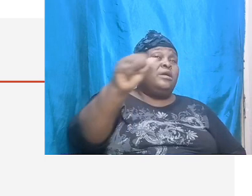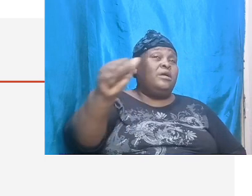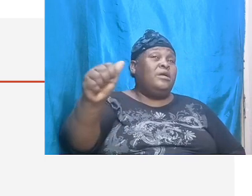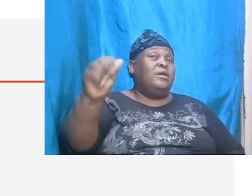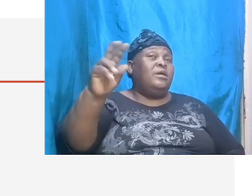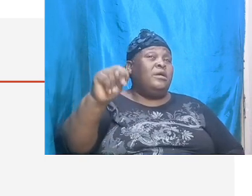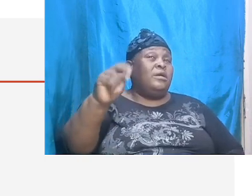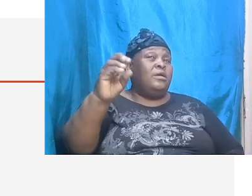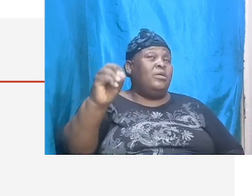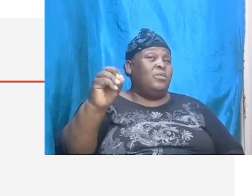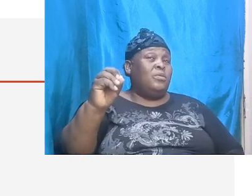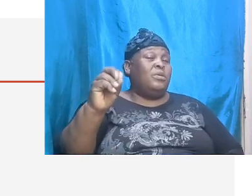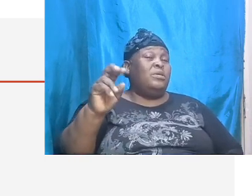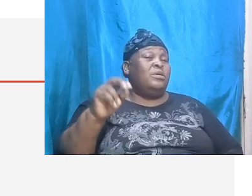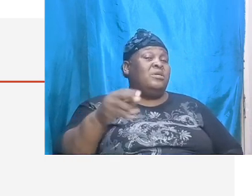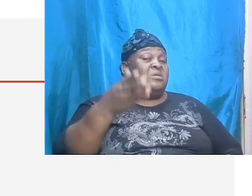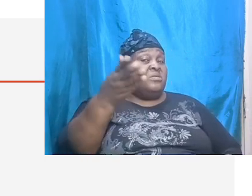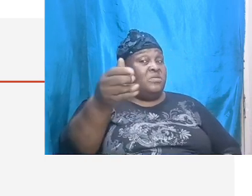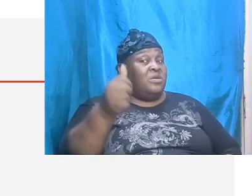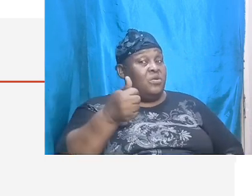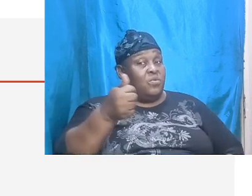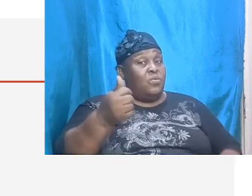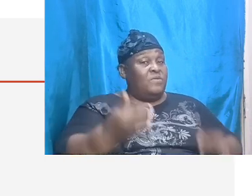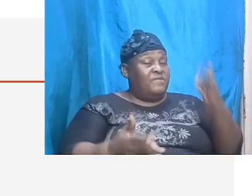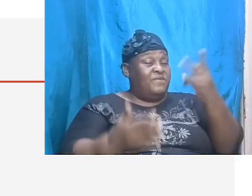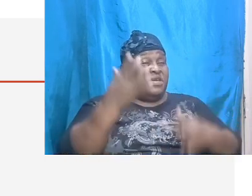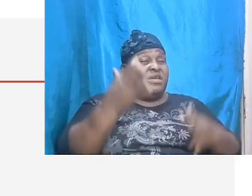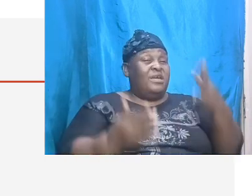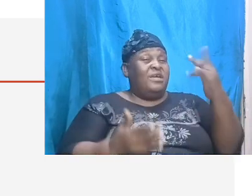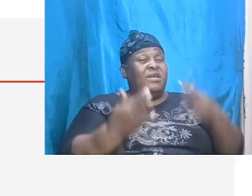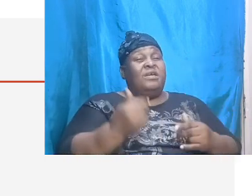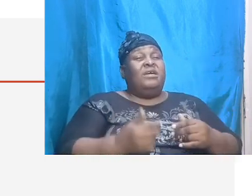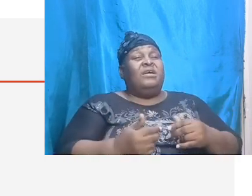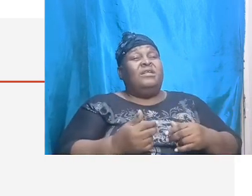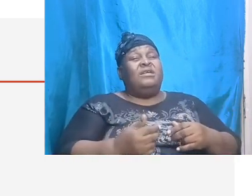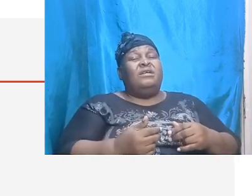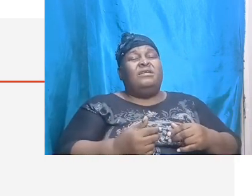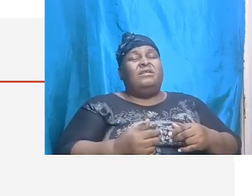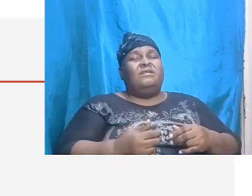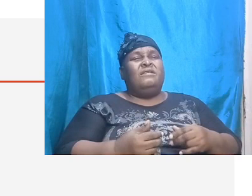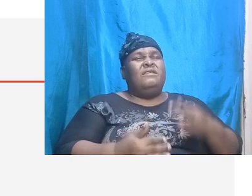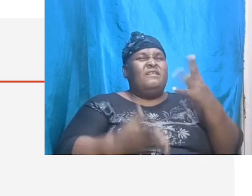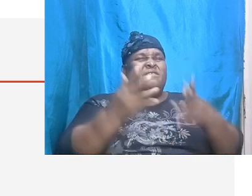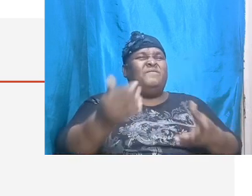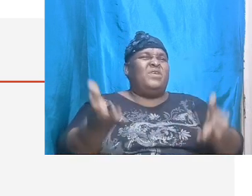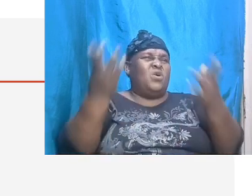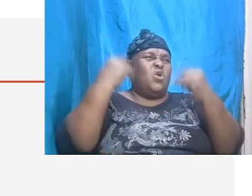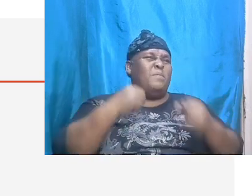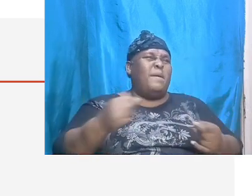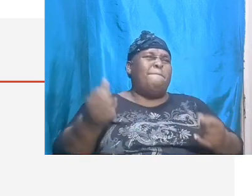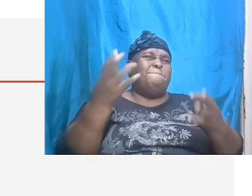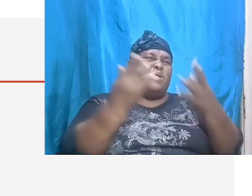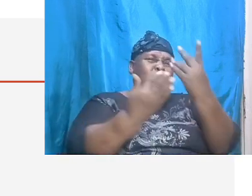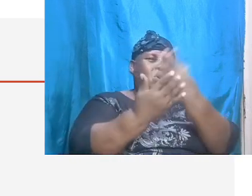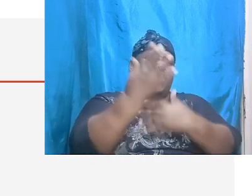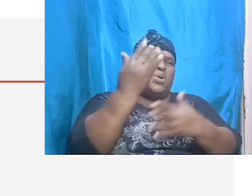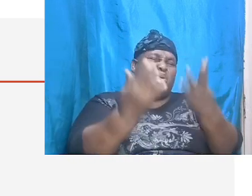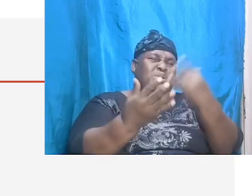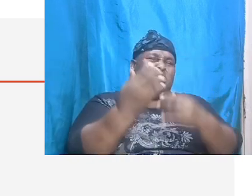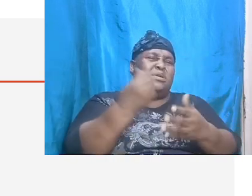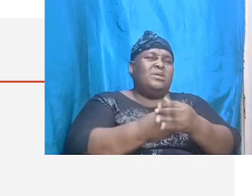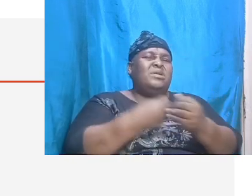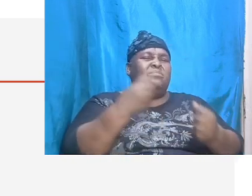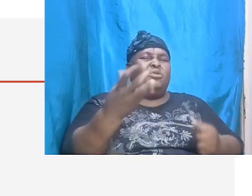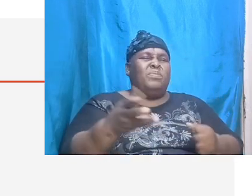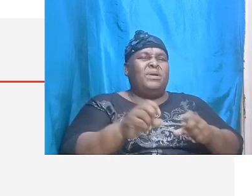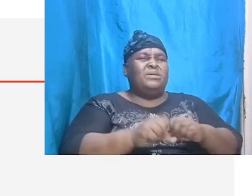from heaven, but their own fire. And the Bible said instantly a fire consumed them. What am I saying, brethren? Is that a lot of us are brazen enough thinking